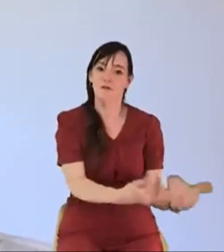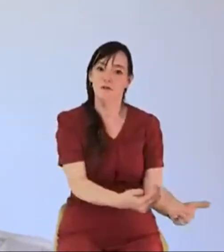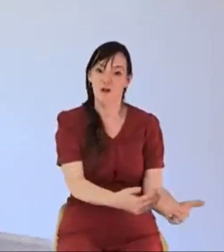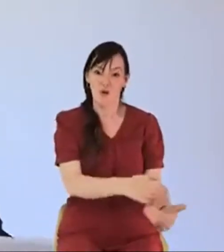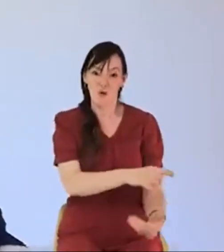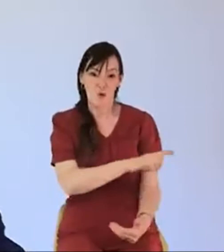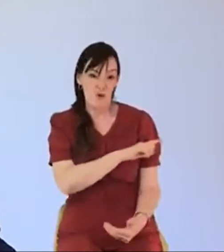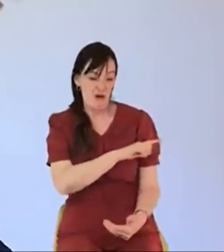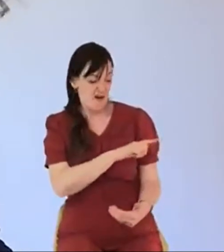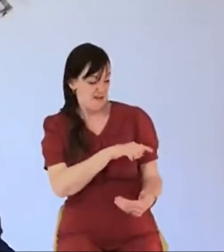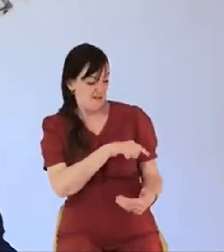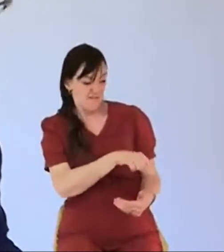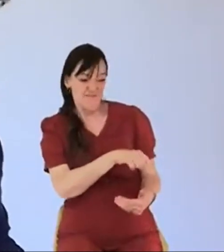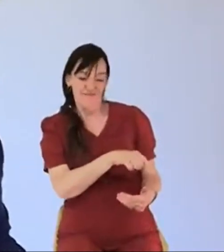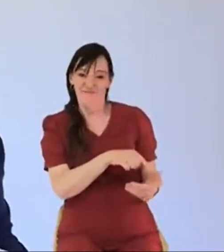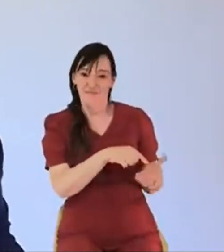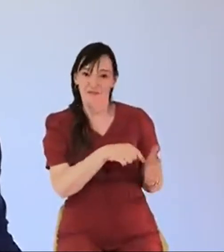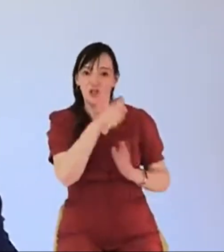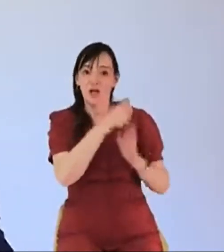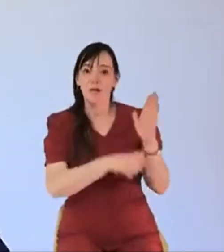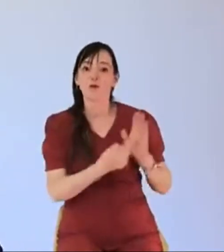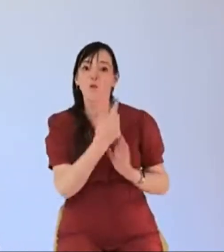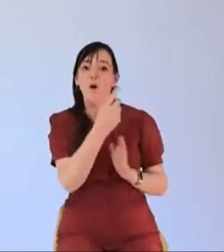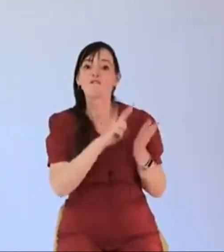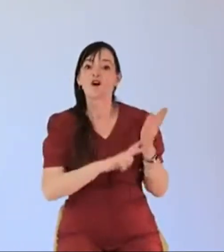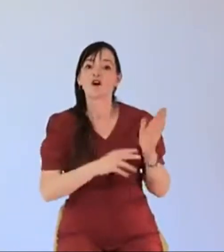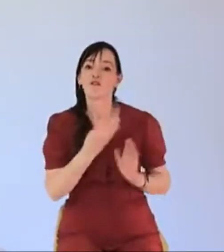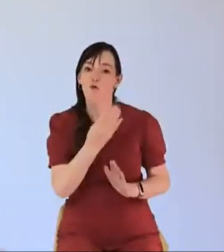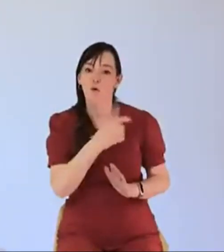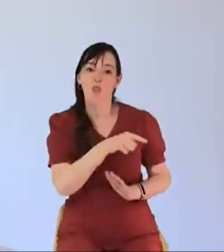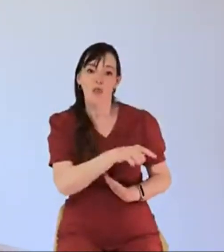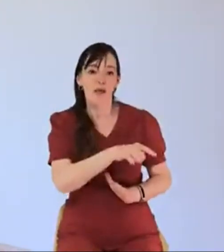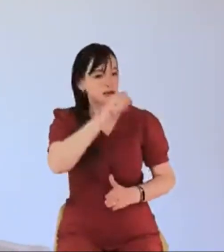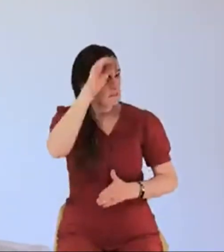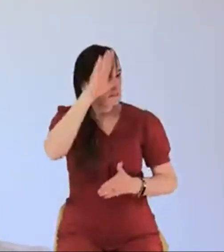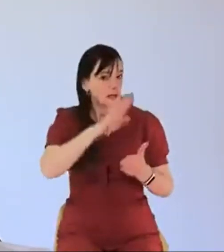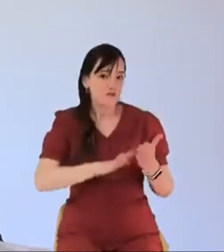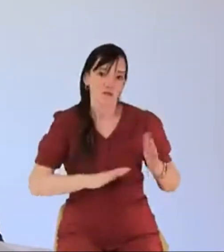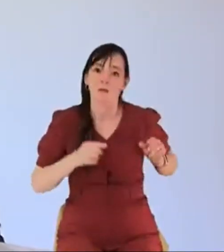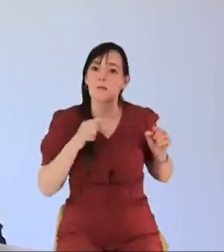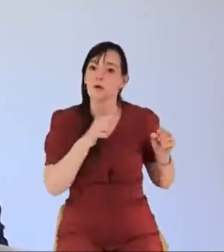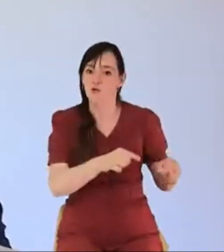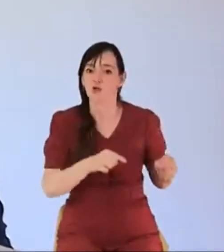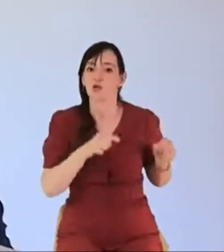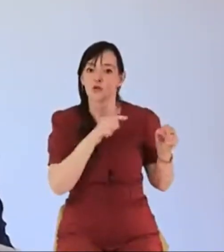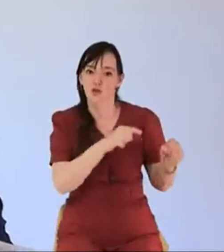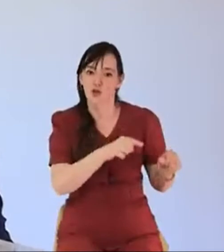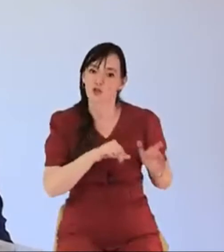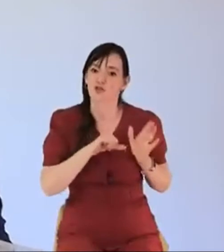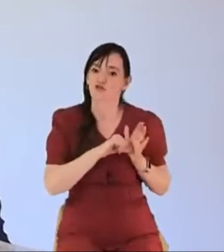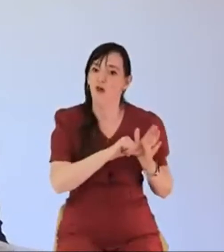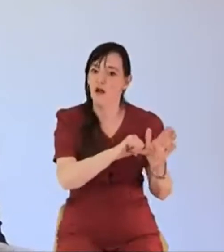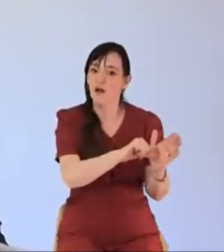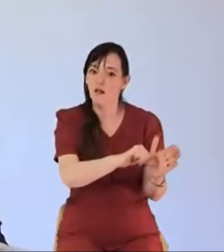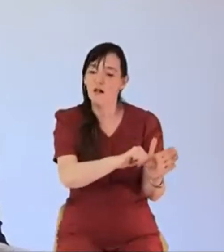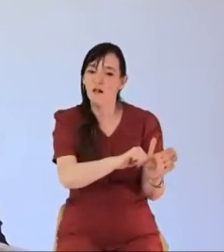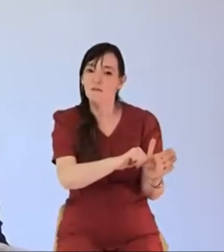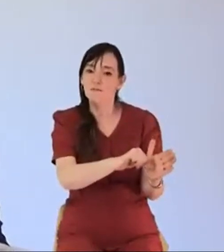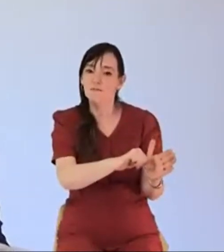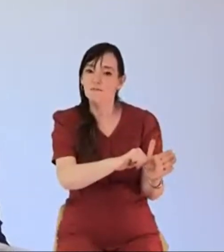right now We read in chapter 1 verse 4 They are facing persecutions And trials